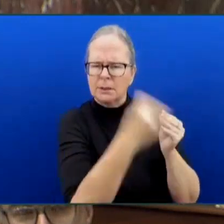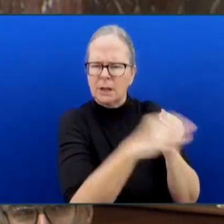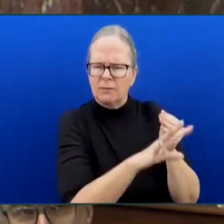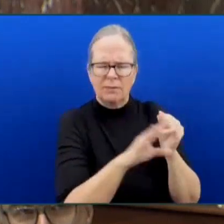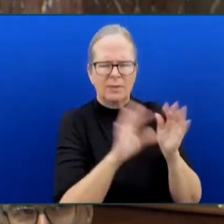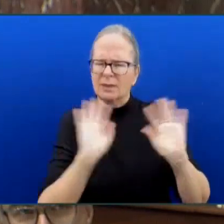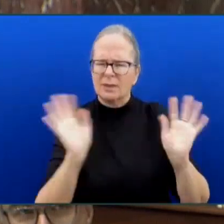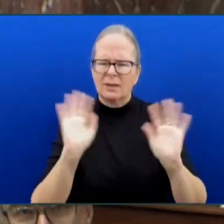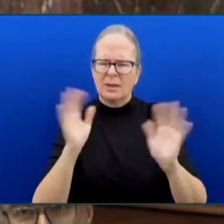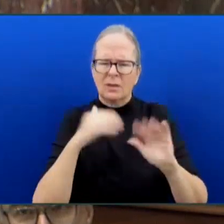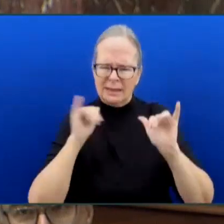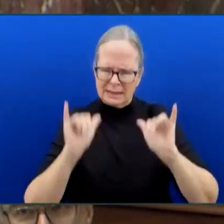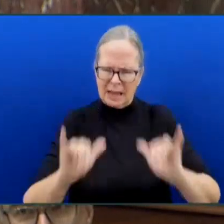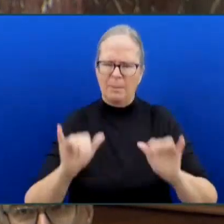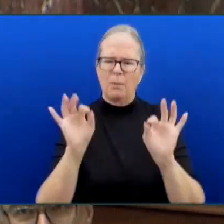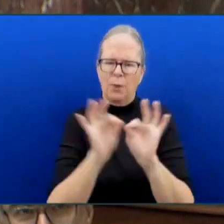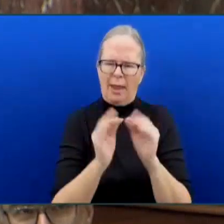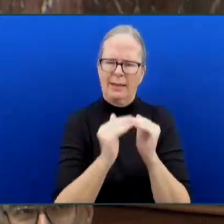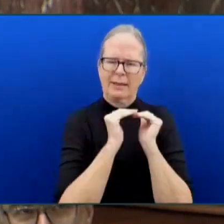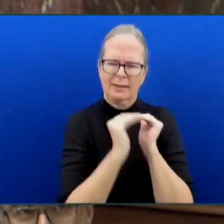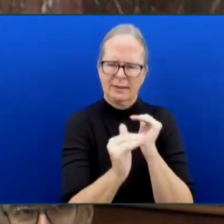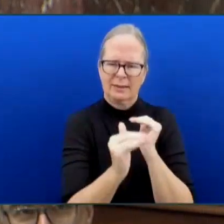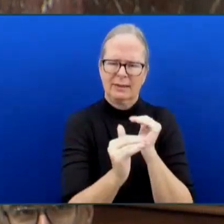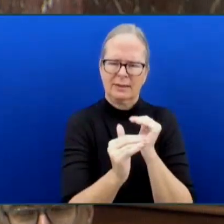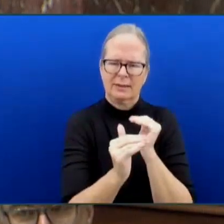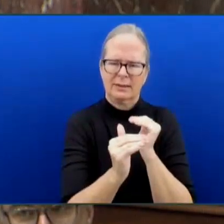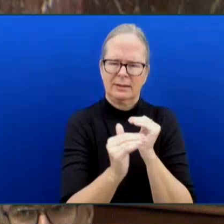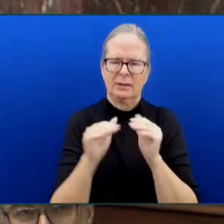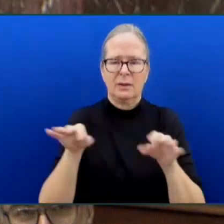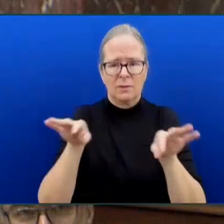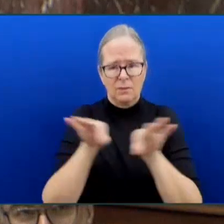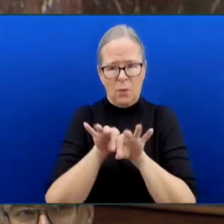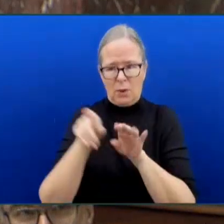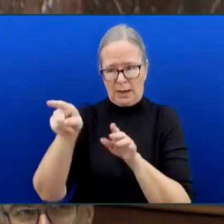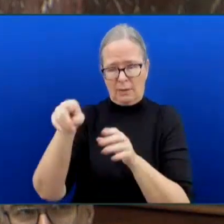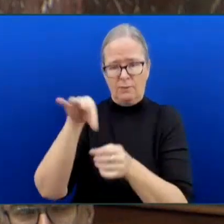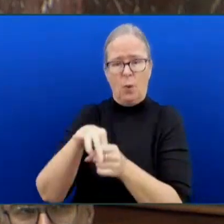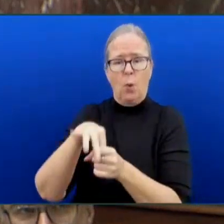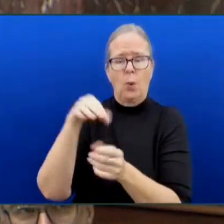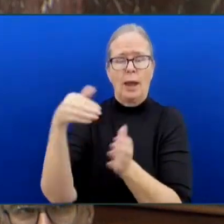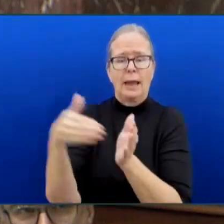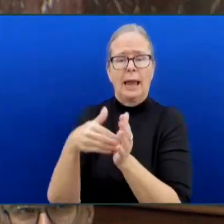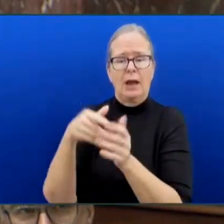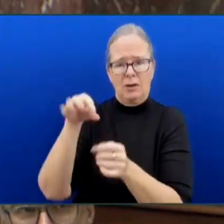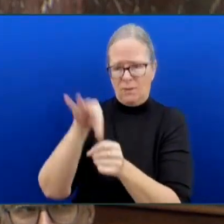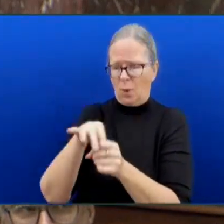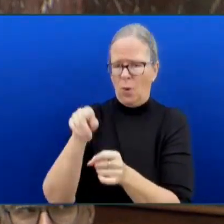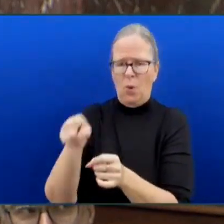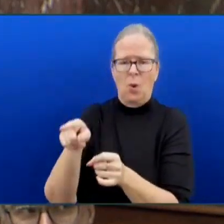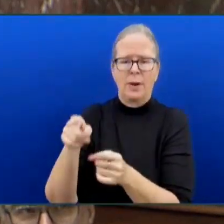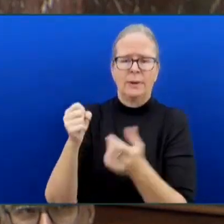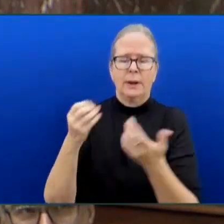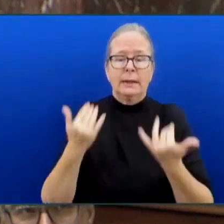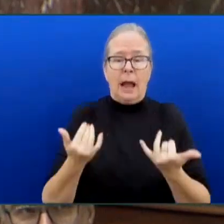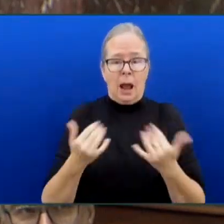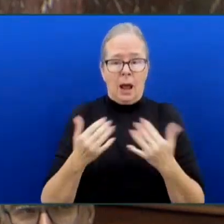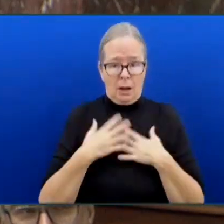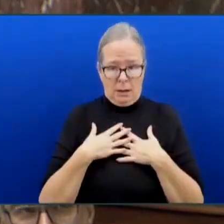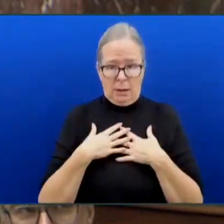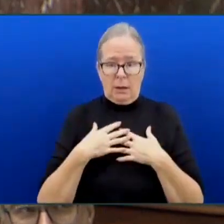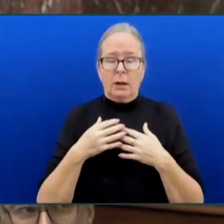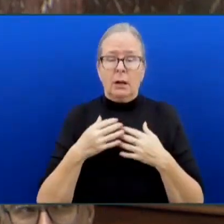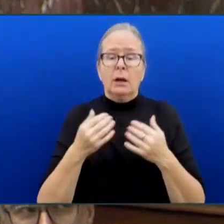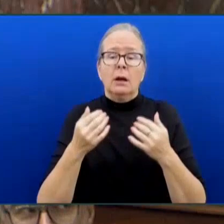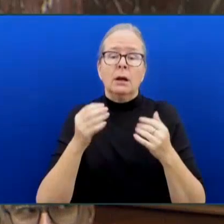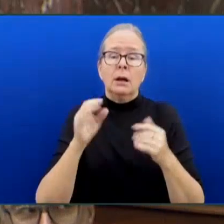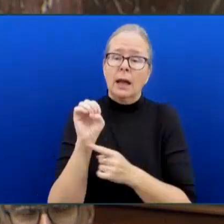is exactly the same as today. You know what's different? Under their watch, the CEO of BC Ferries, and this is an embarrassment, was